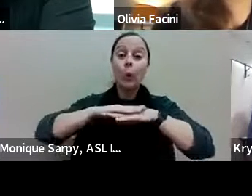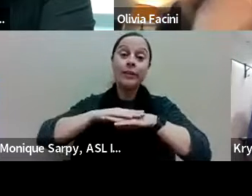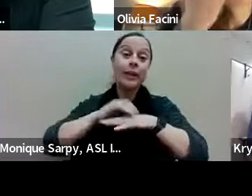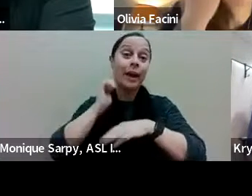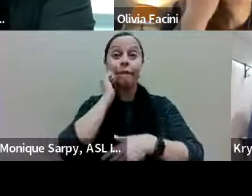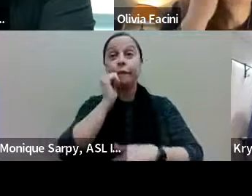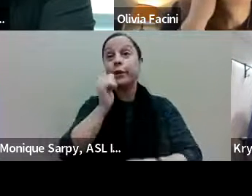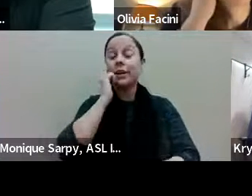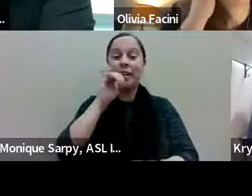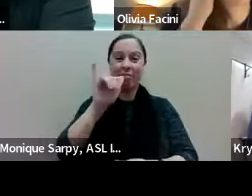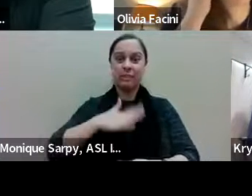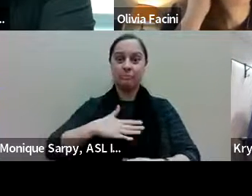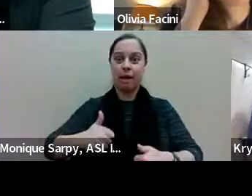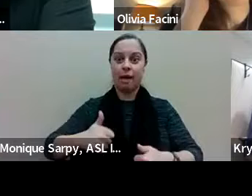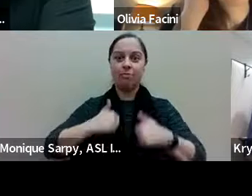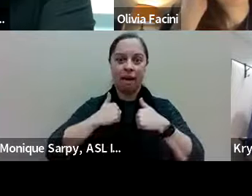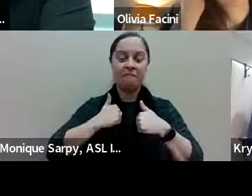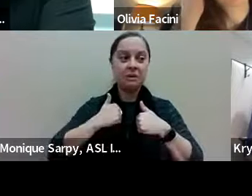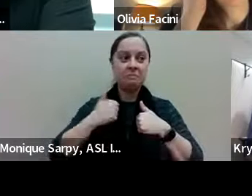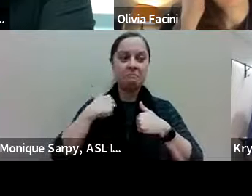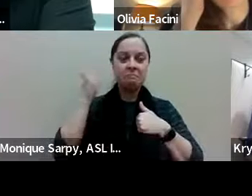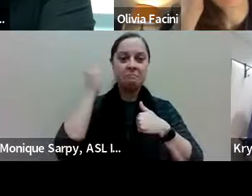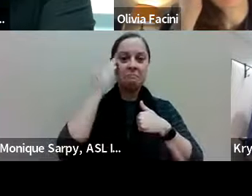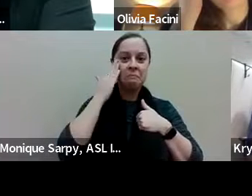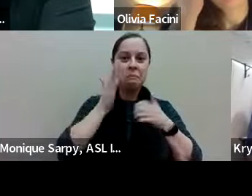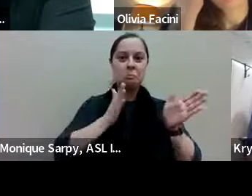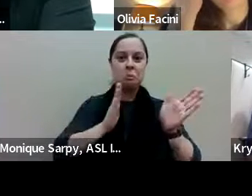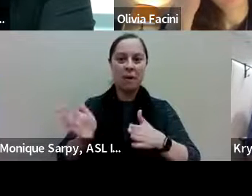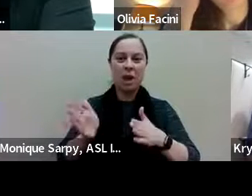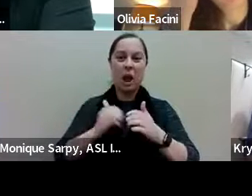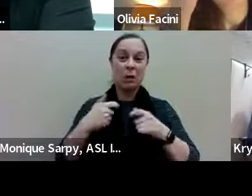just my life. So that's how I kind of deal with things.